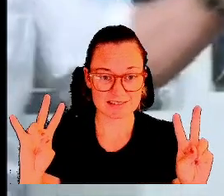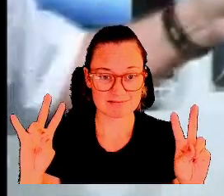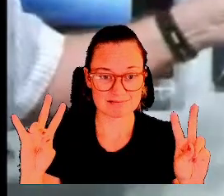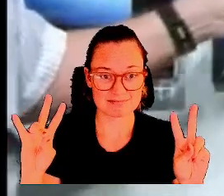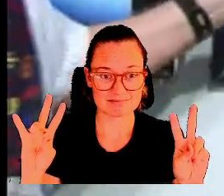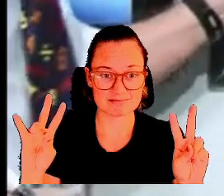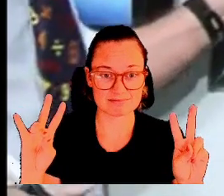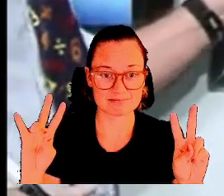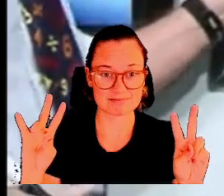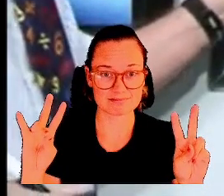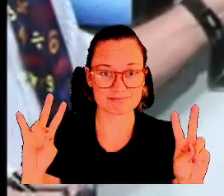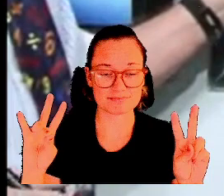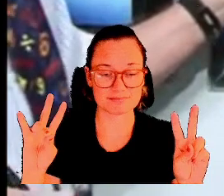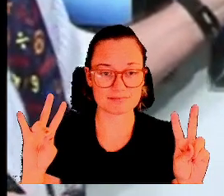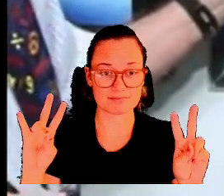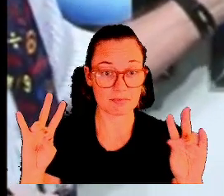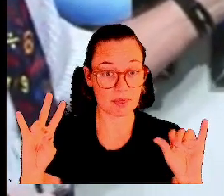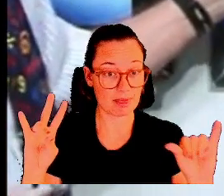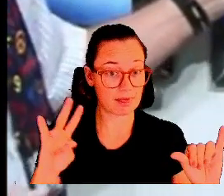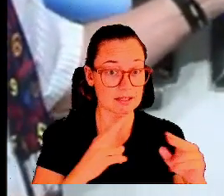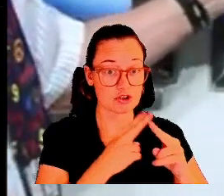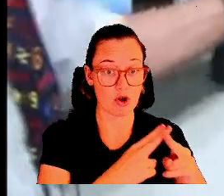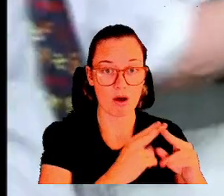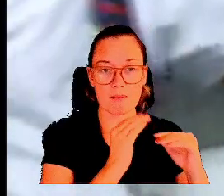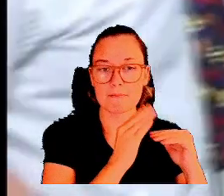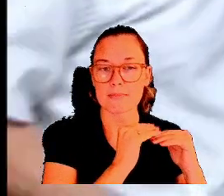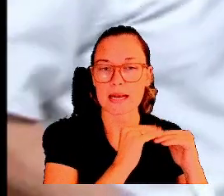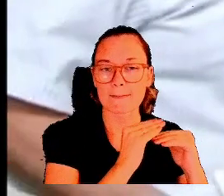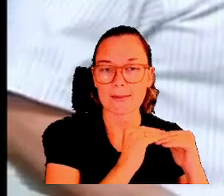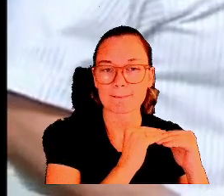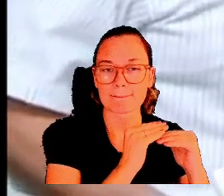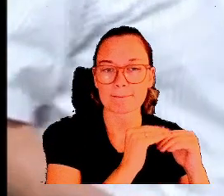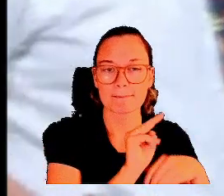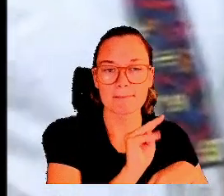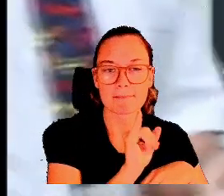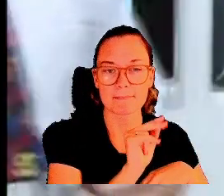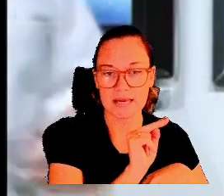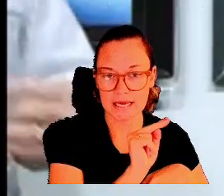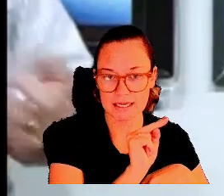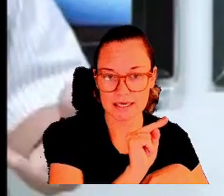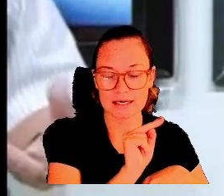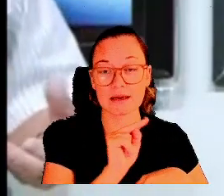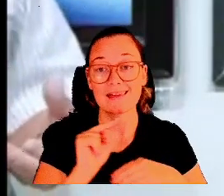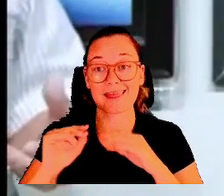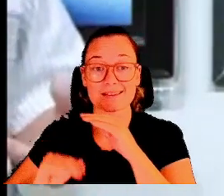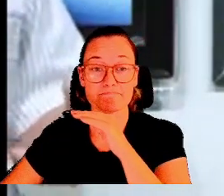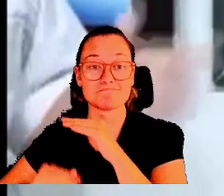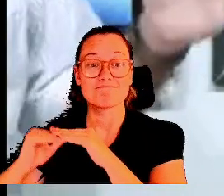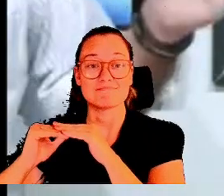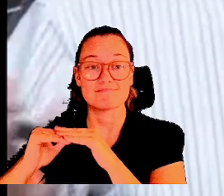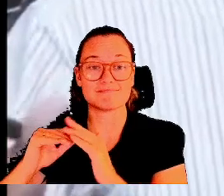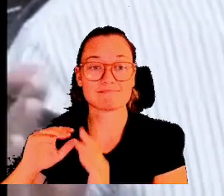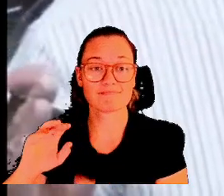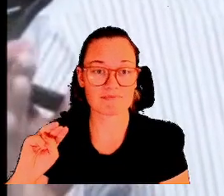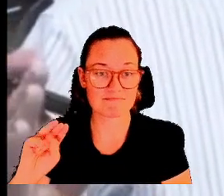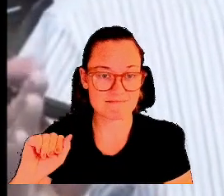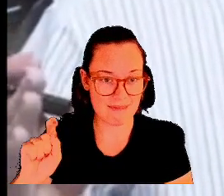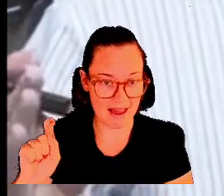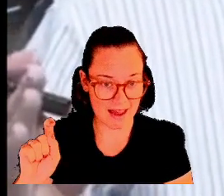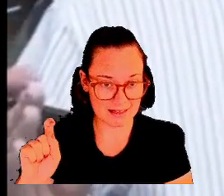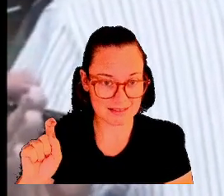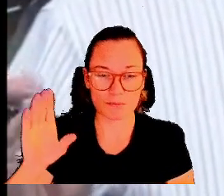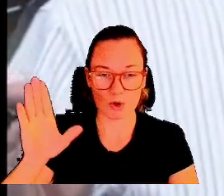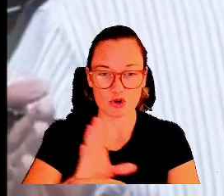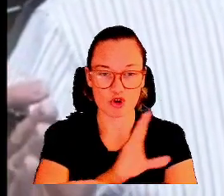17. This one's called the minimum, or the smallest. This one's called the maximum, or the largest. And the range is found just